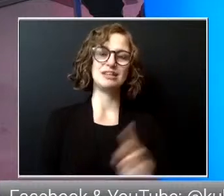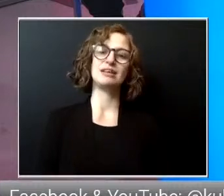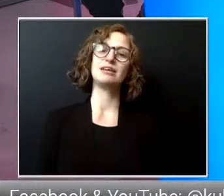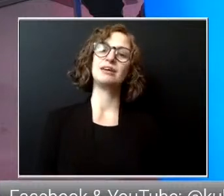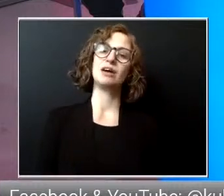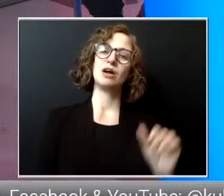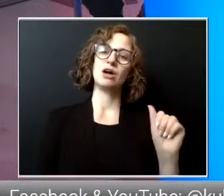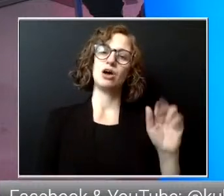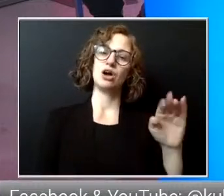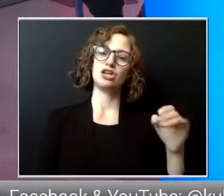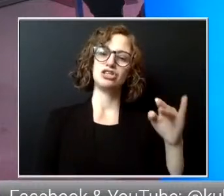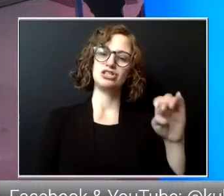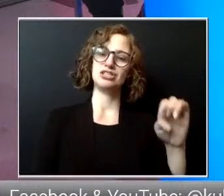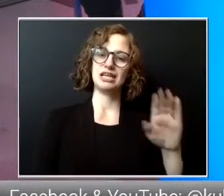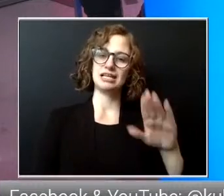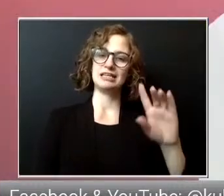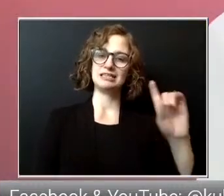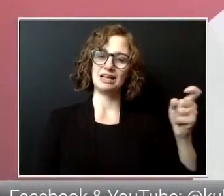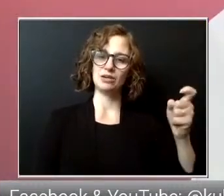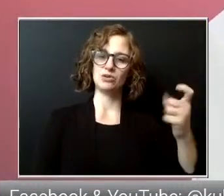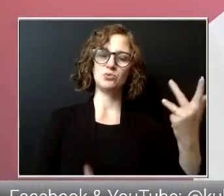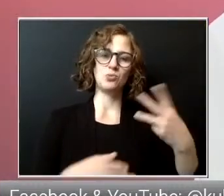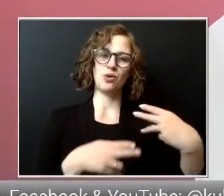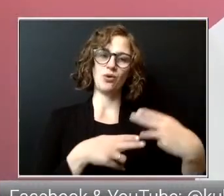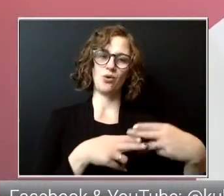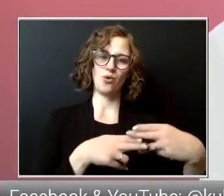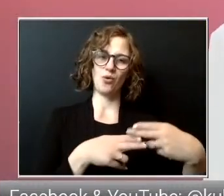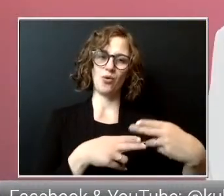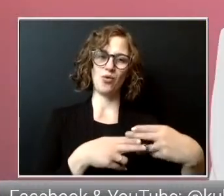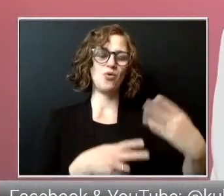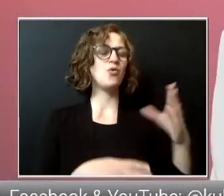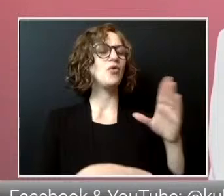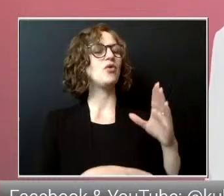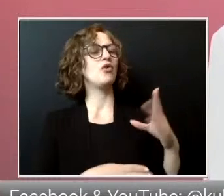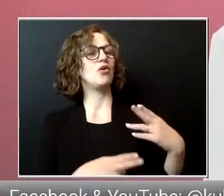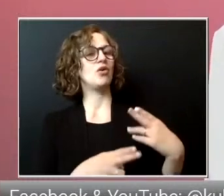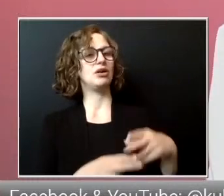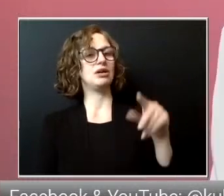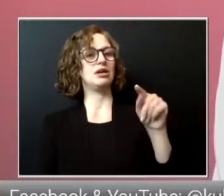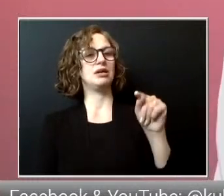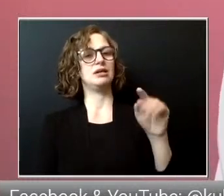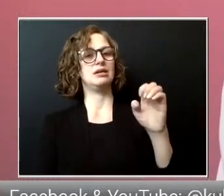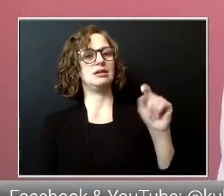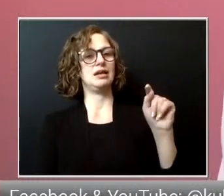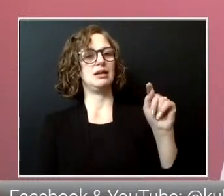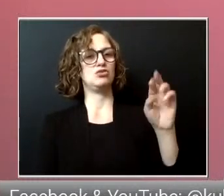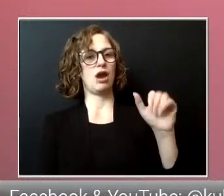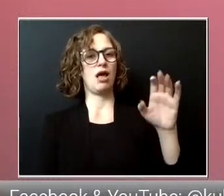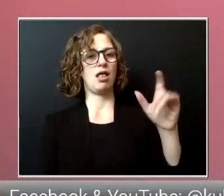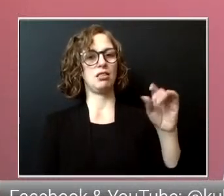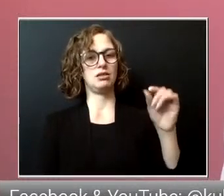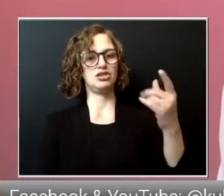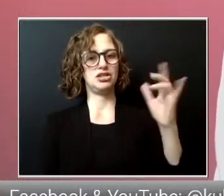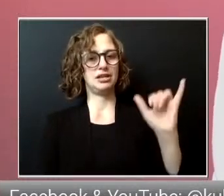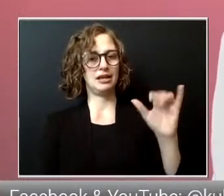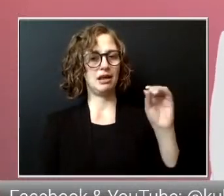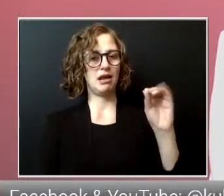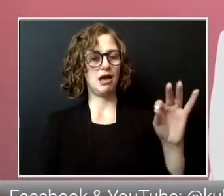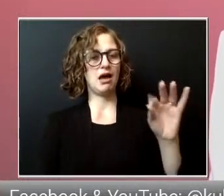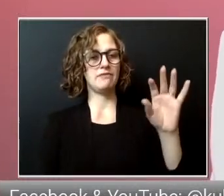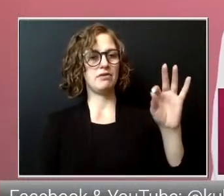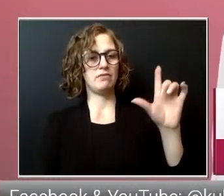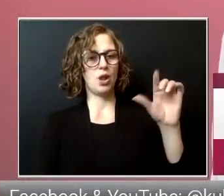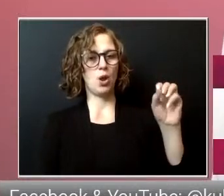diagnosis? What's it called? His diagnosis is called tetralogy of Fallot. It was described in